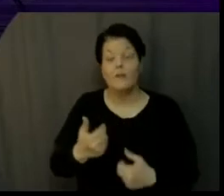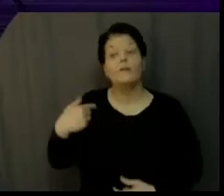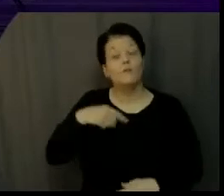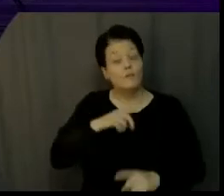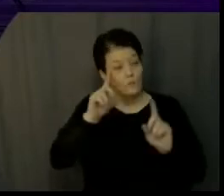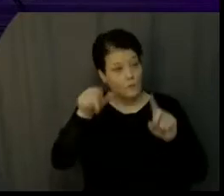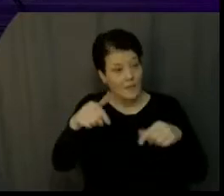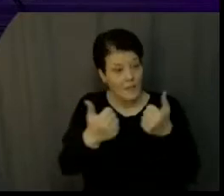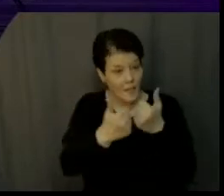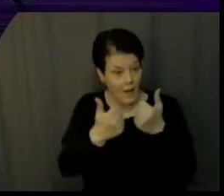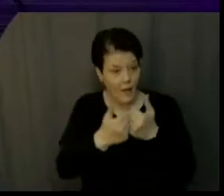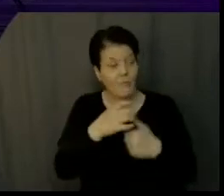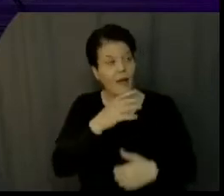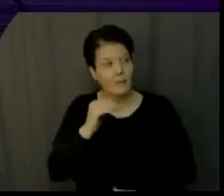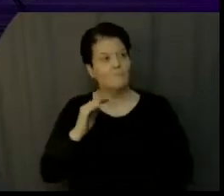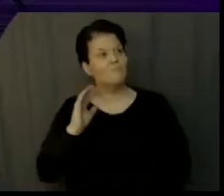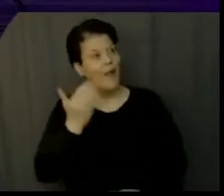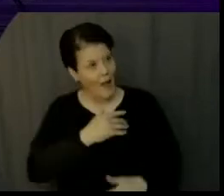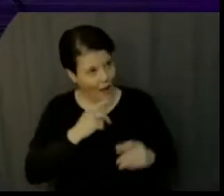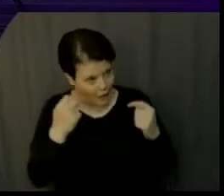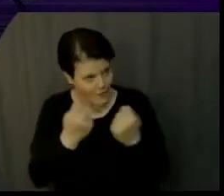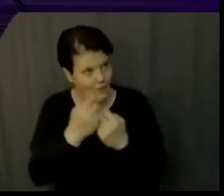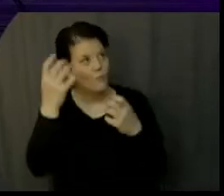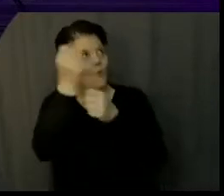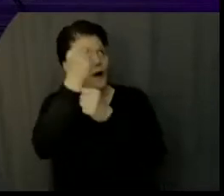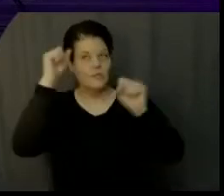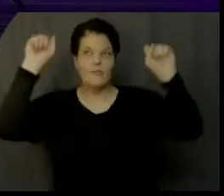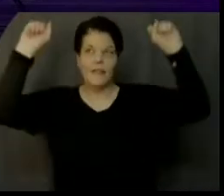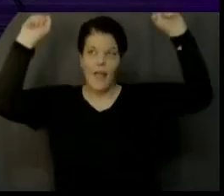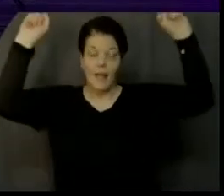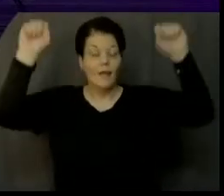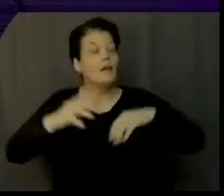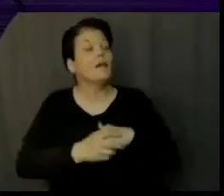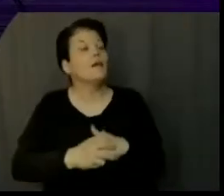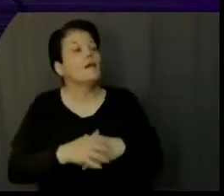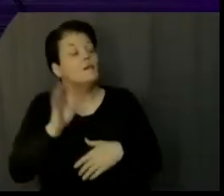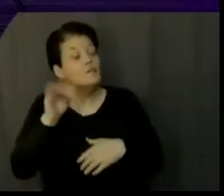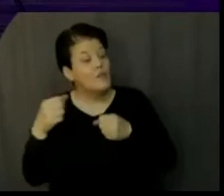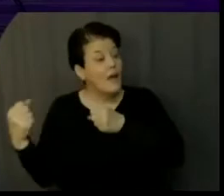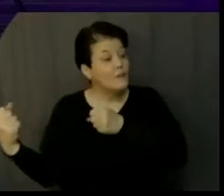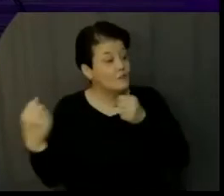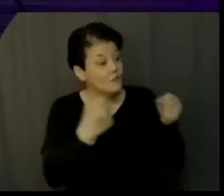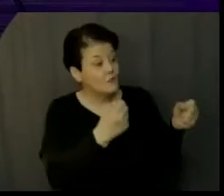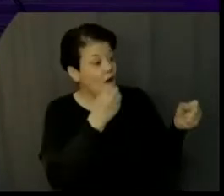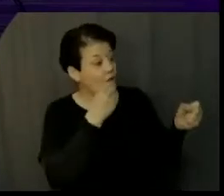which made the drive back so much better. And then after the game, it was about midnight, and we started driving home,